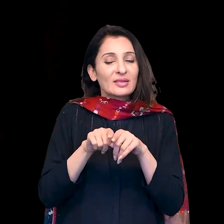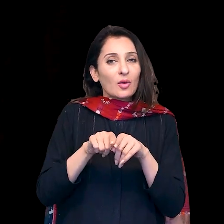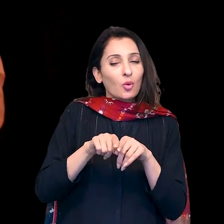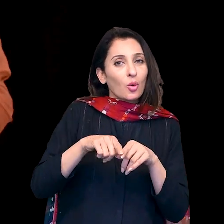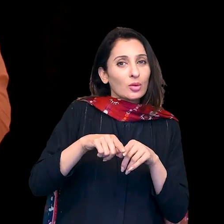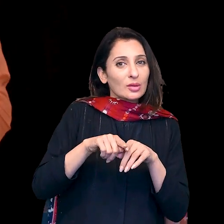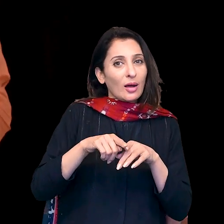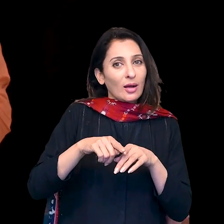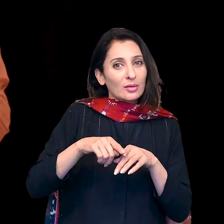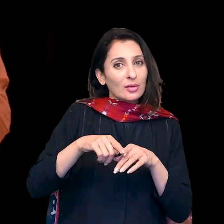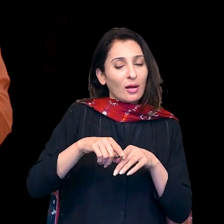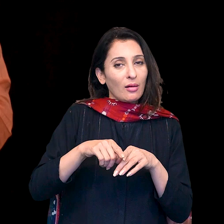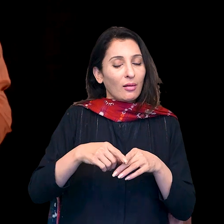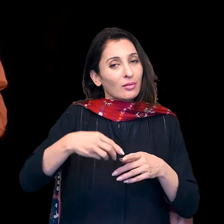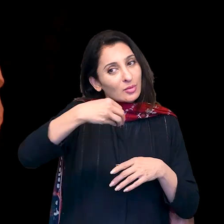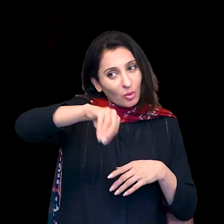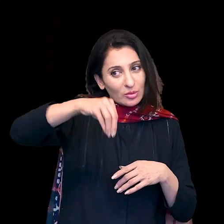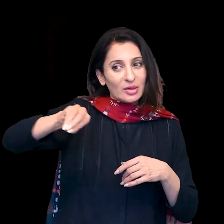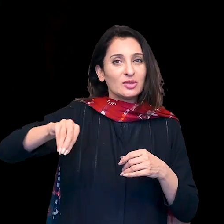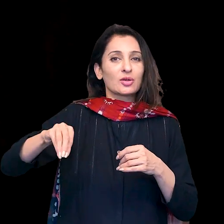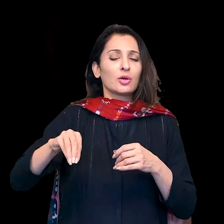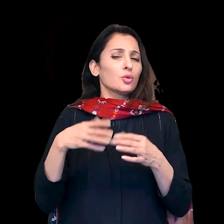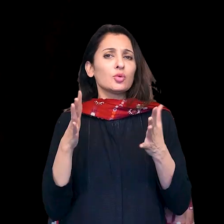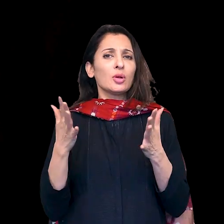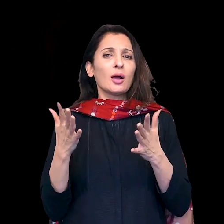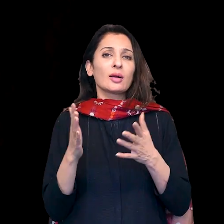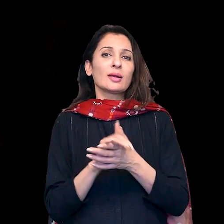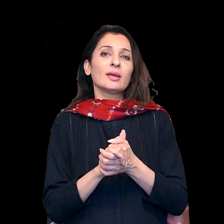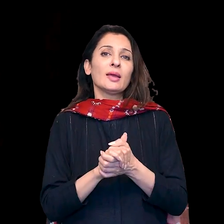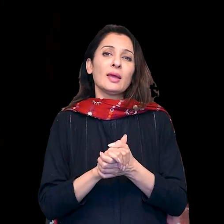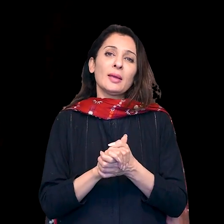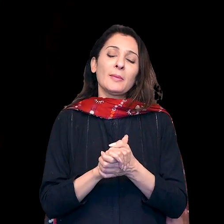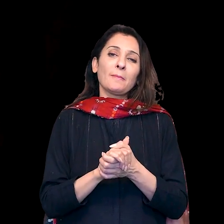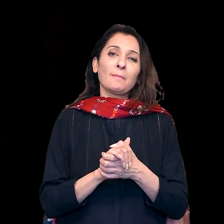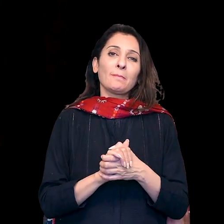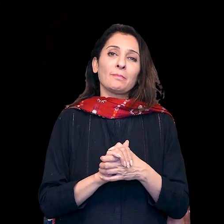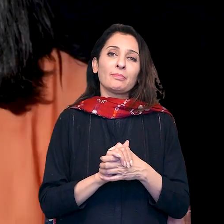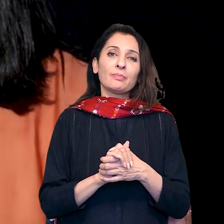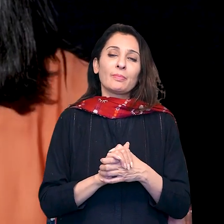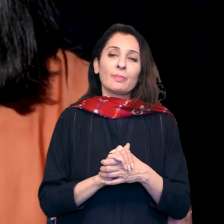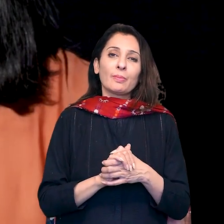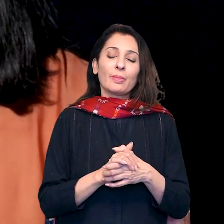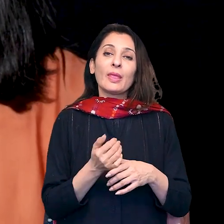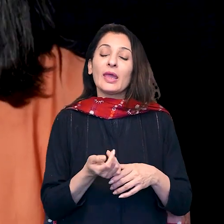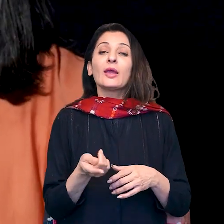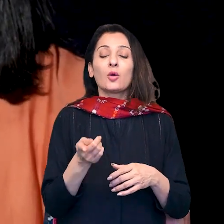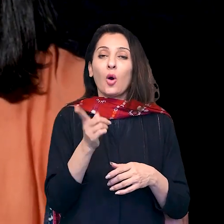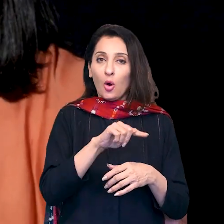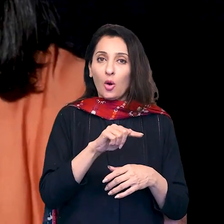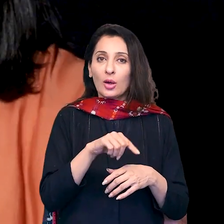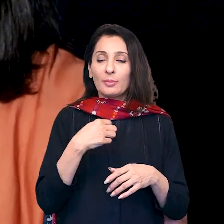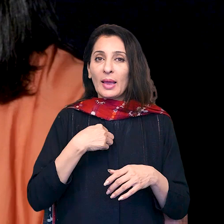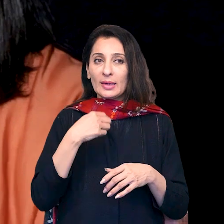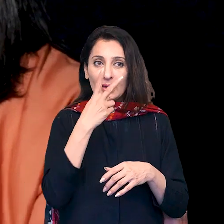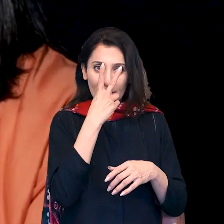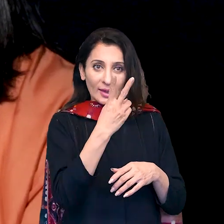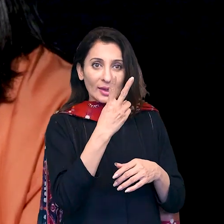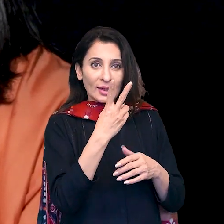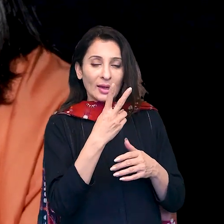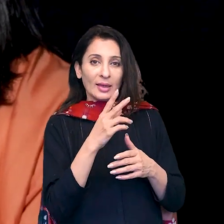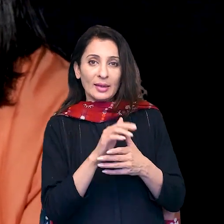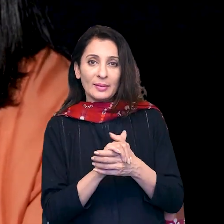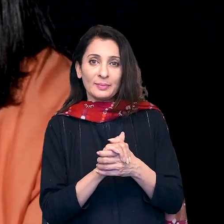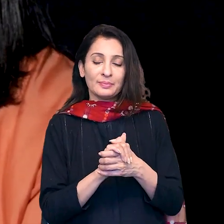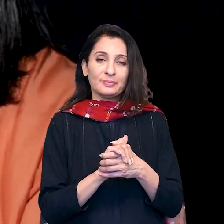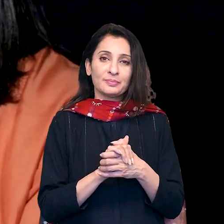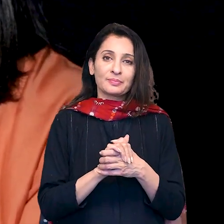somebody who's a bit more modern, then you should go with somebody who has traditional ideas and views. One of the things I've noticed in my own